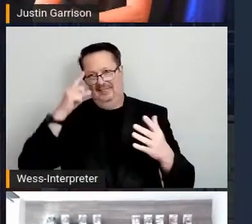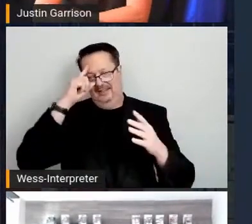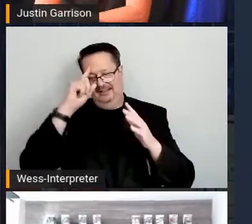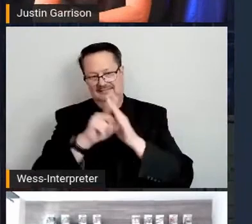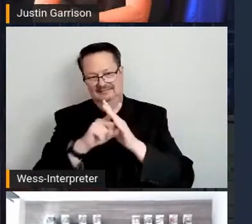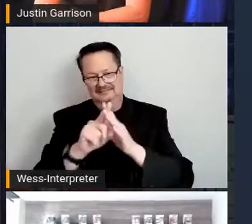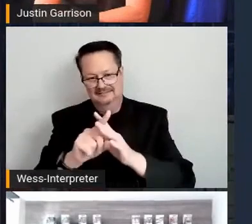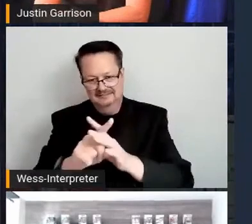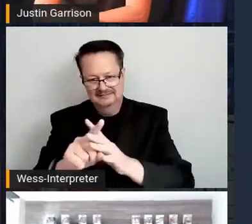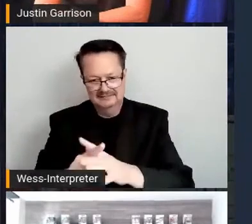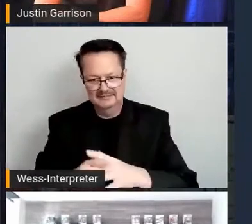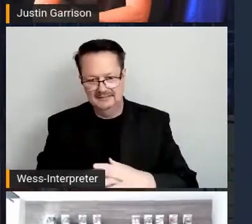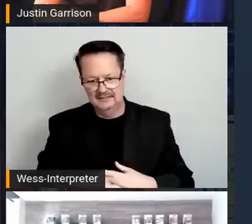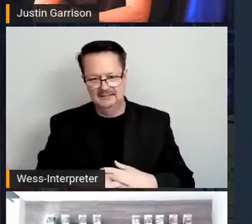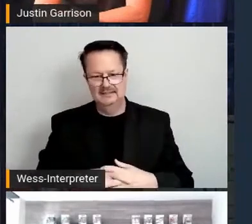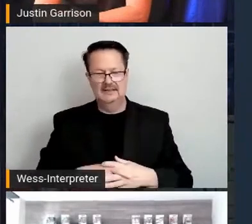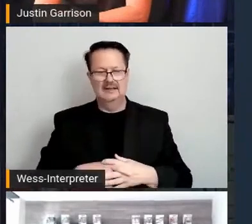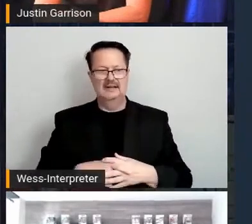probably